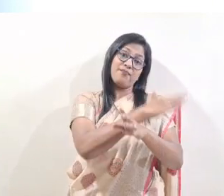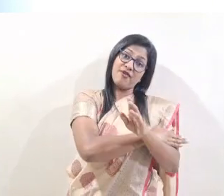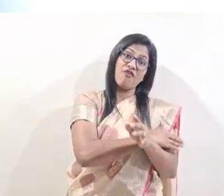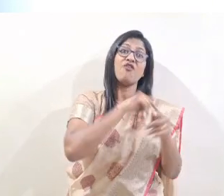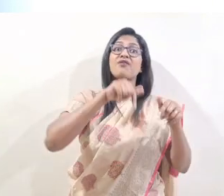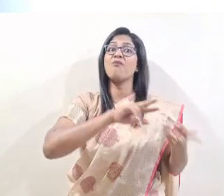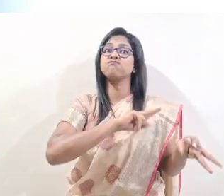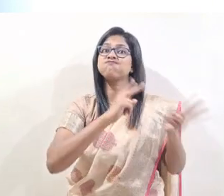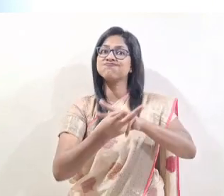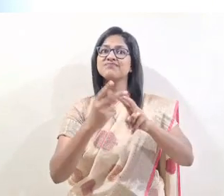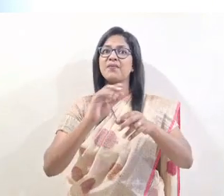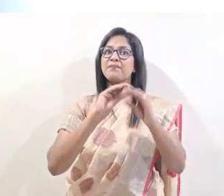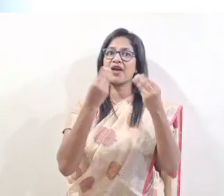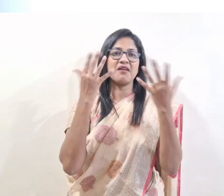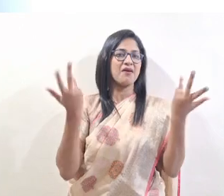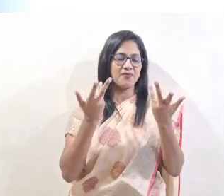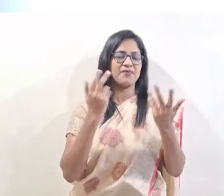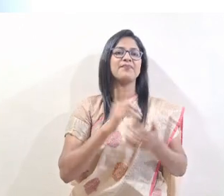levels.